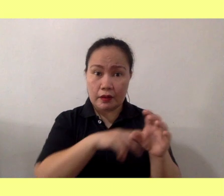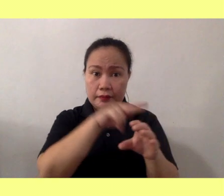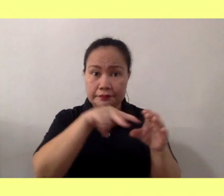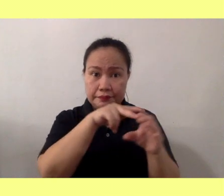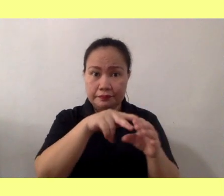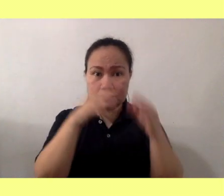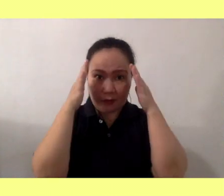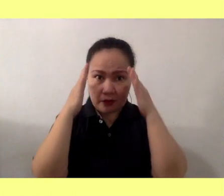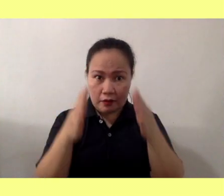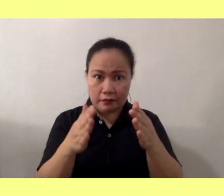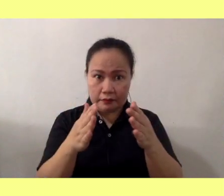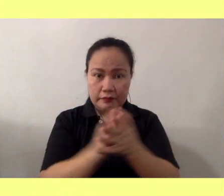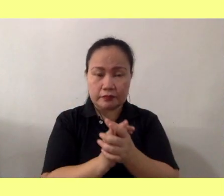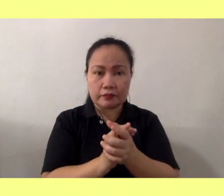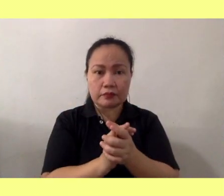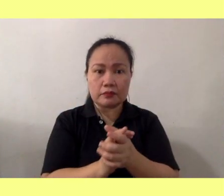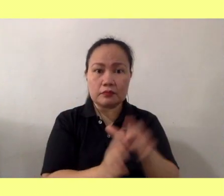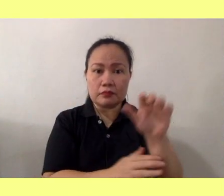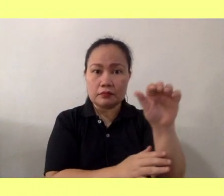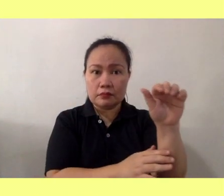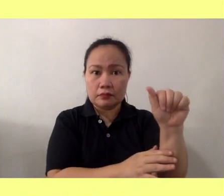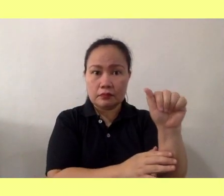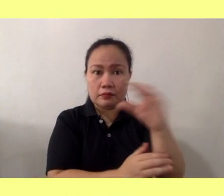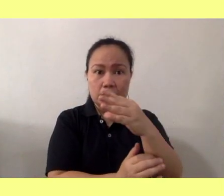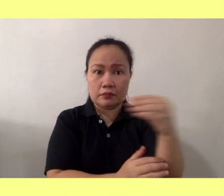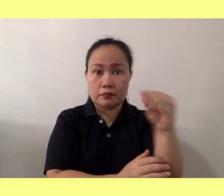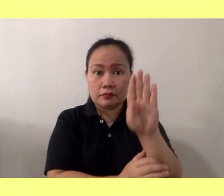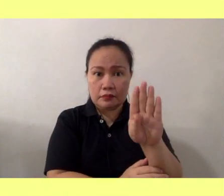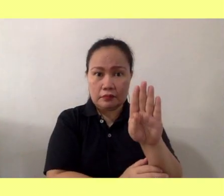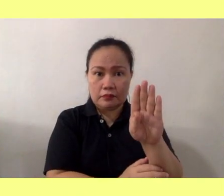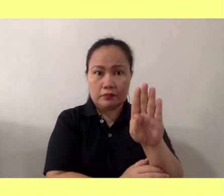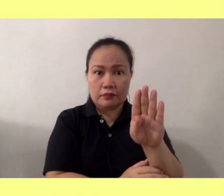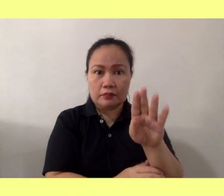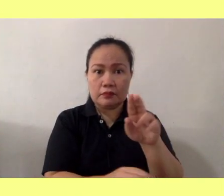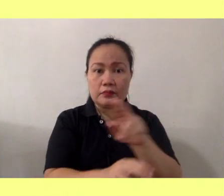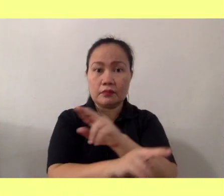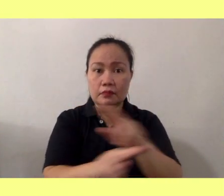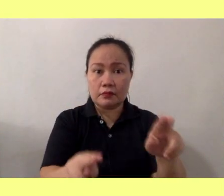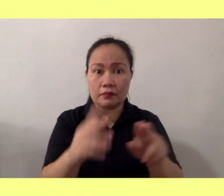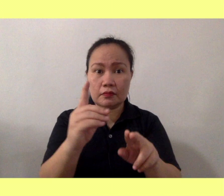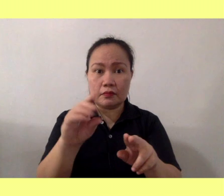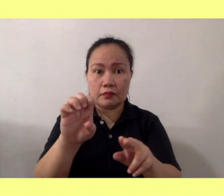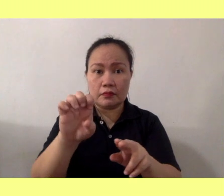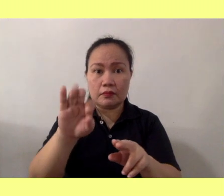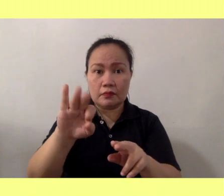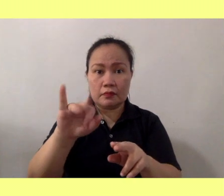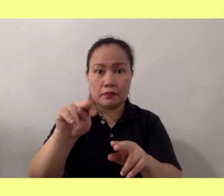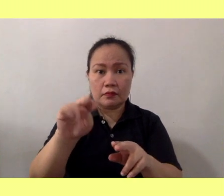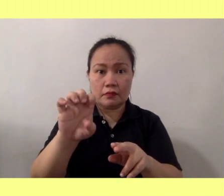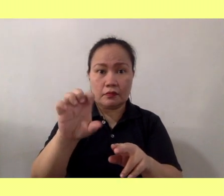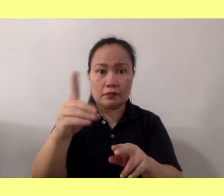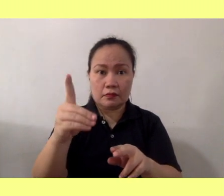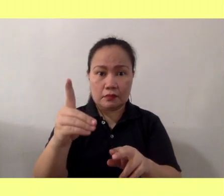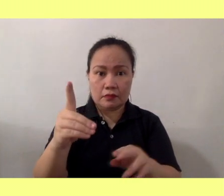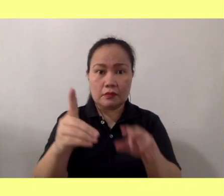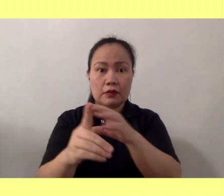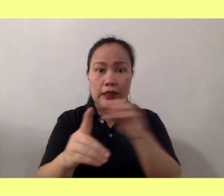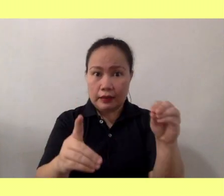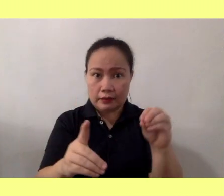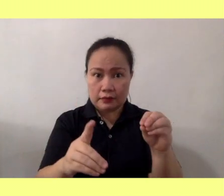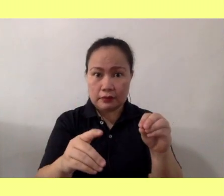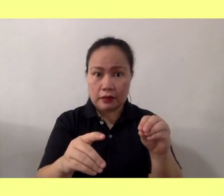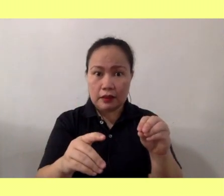1, magpo-focus po muna tayo sa A and B, which is the undefined terms and also the defined